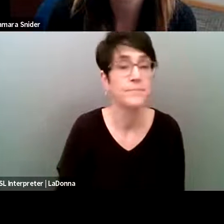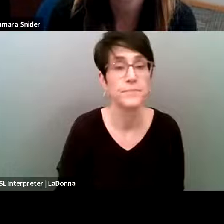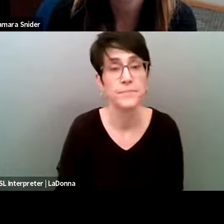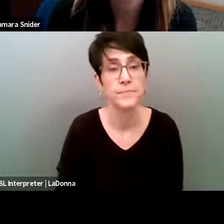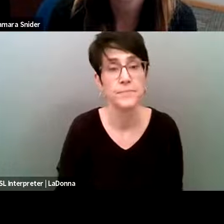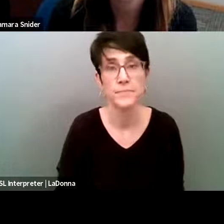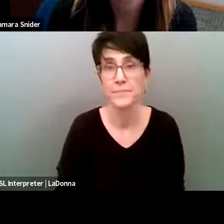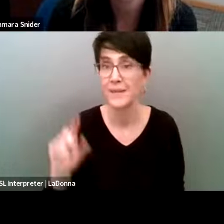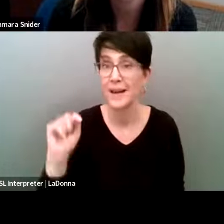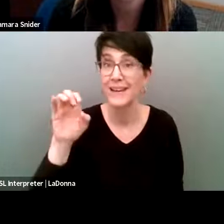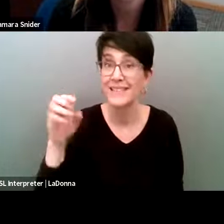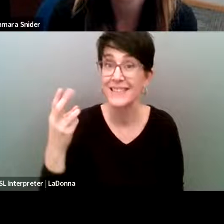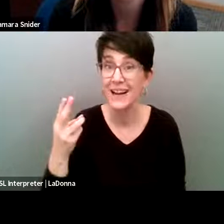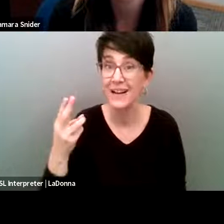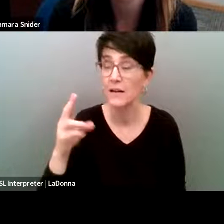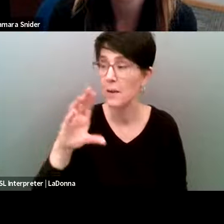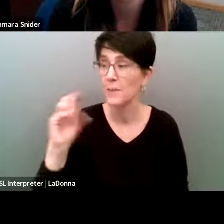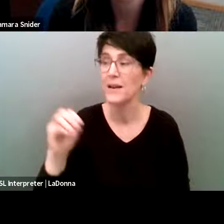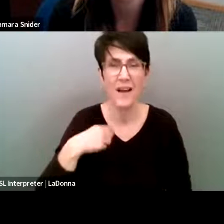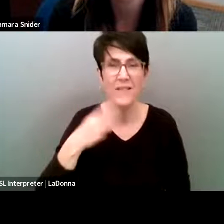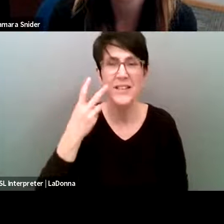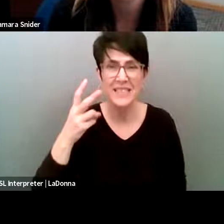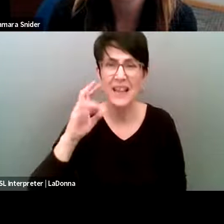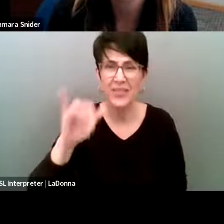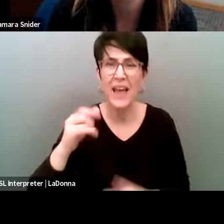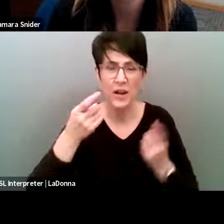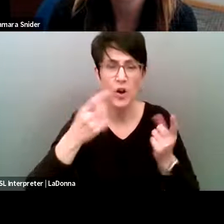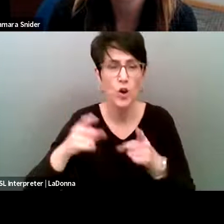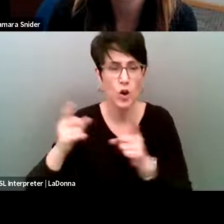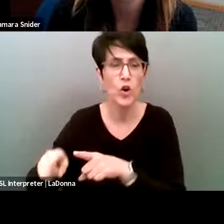a tech company? I know I've seen that occur